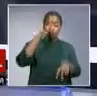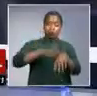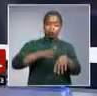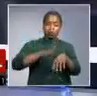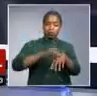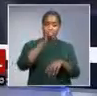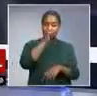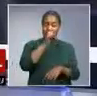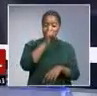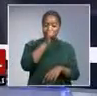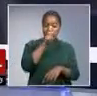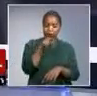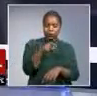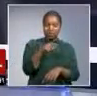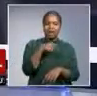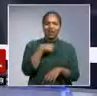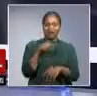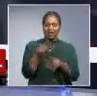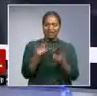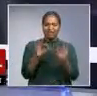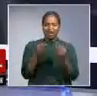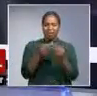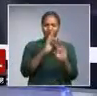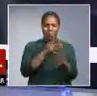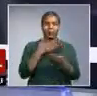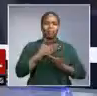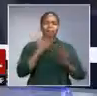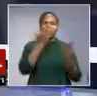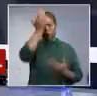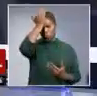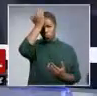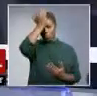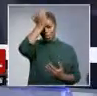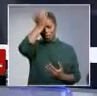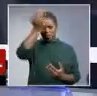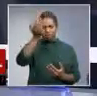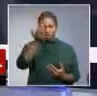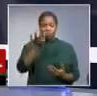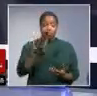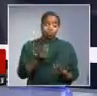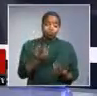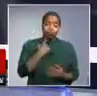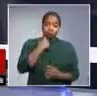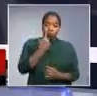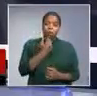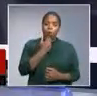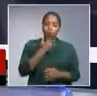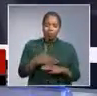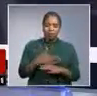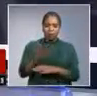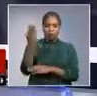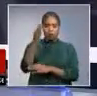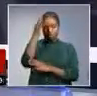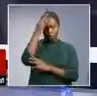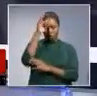then President Jacob Zuma with a lack of respect. Tomorrow, former government spokesperson Themba Masego will appear before the inquiry. Here's